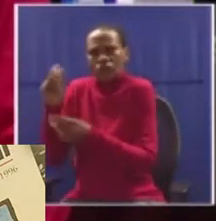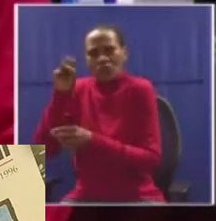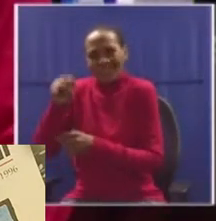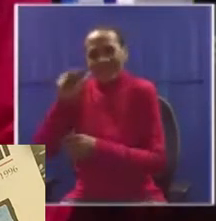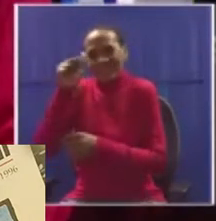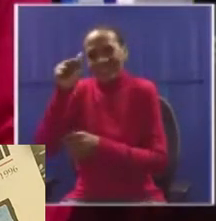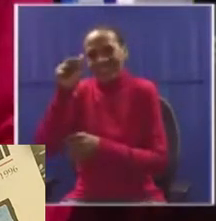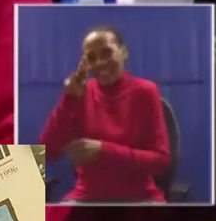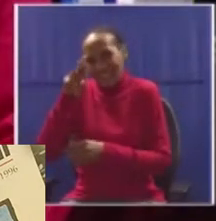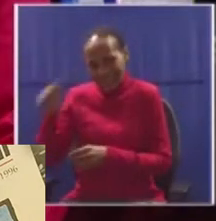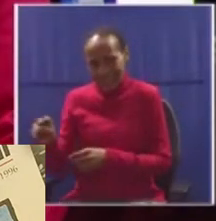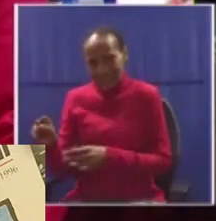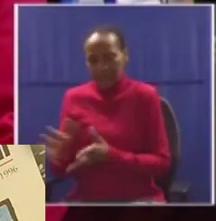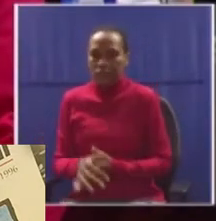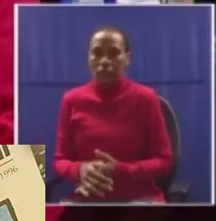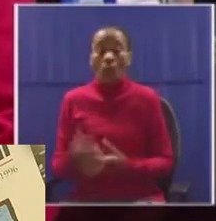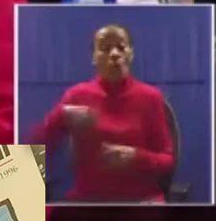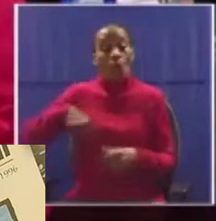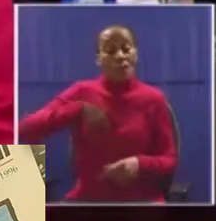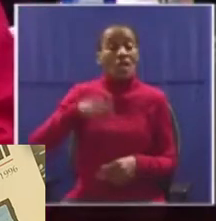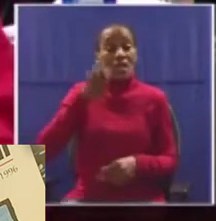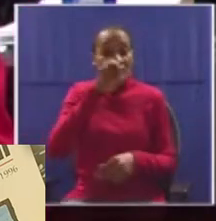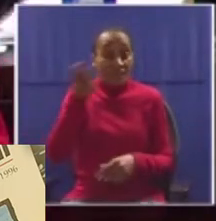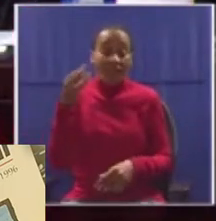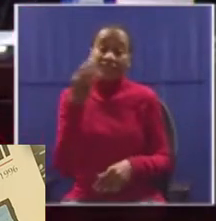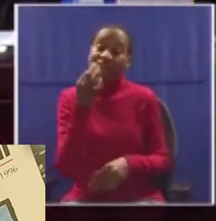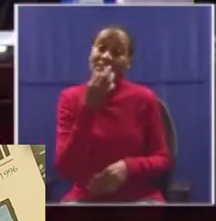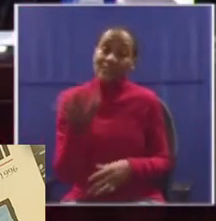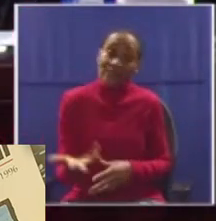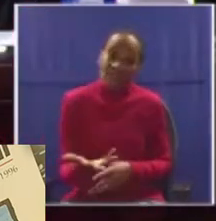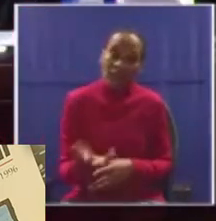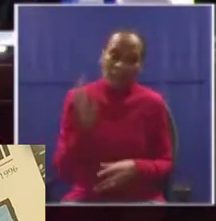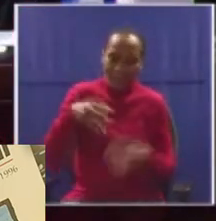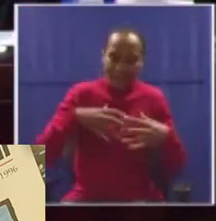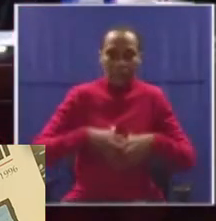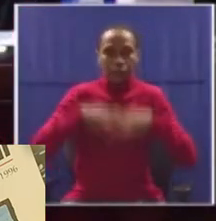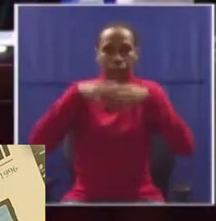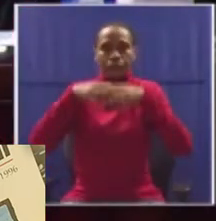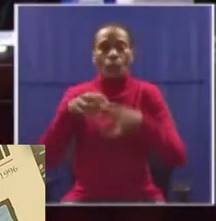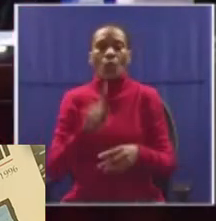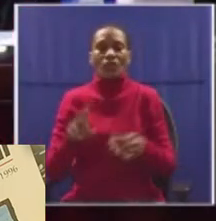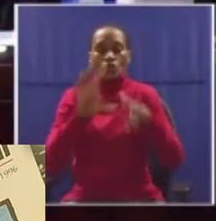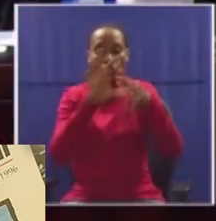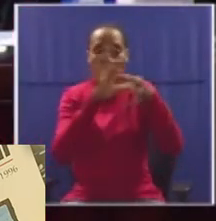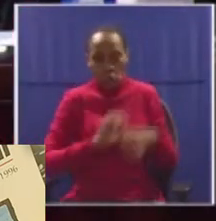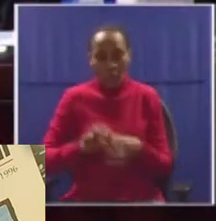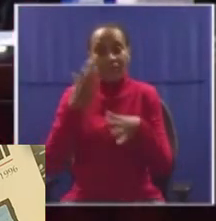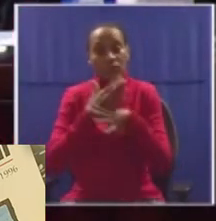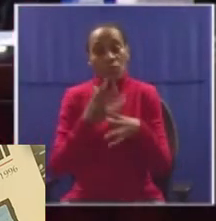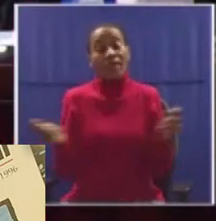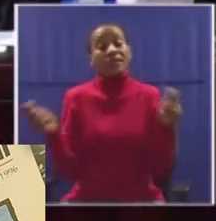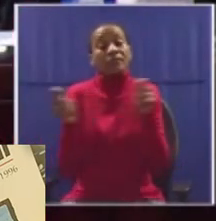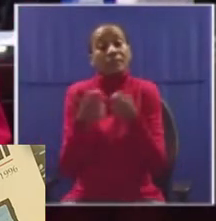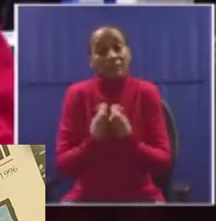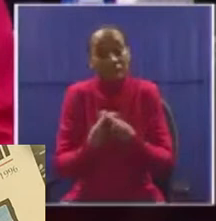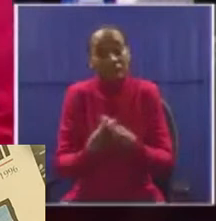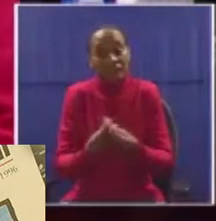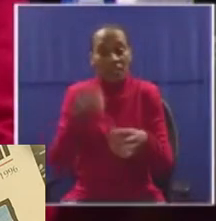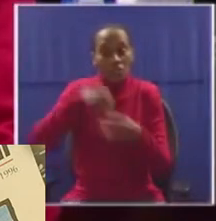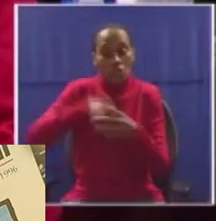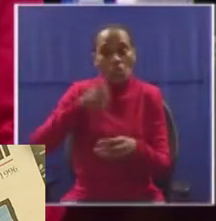aggressive tax avoidance we were the first political party to call for the establishment of a Joint Task Force that would include